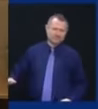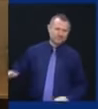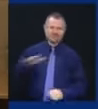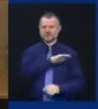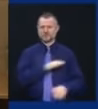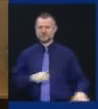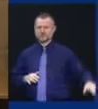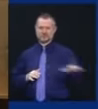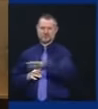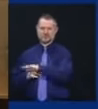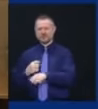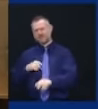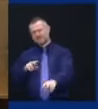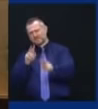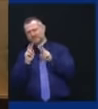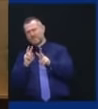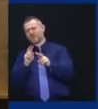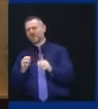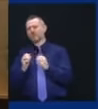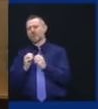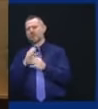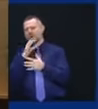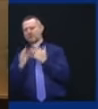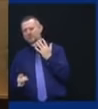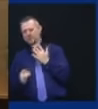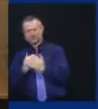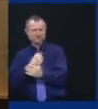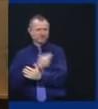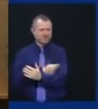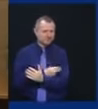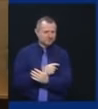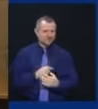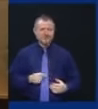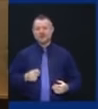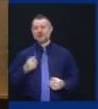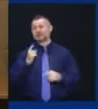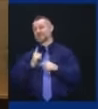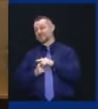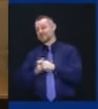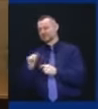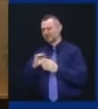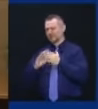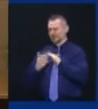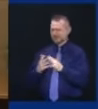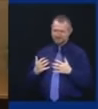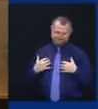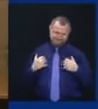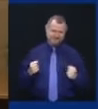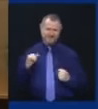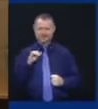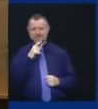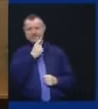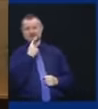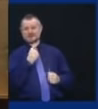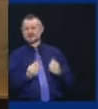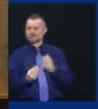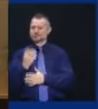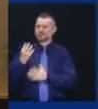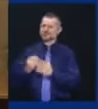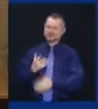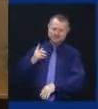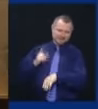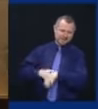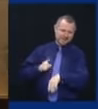more access to the vaccine on a continual basis and bringing our community back again. Like you said, it's spring, and we're